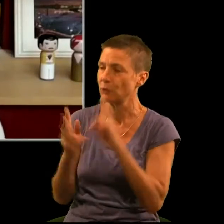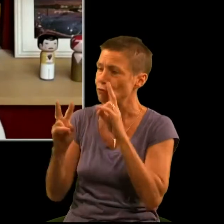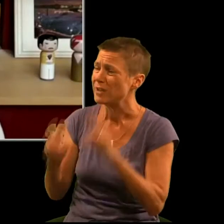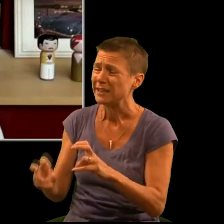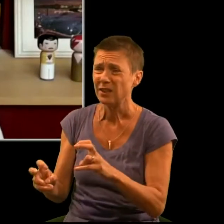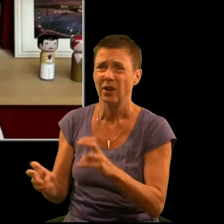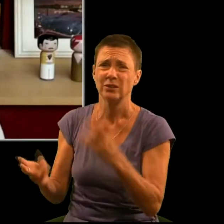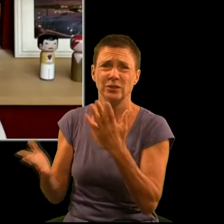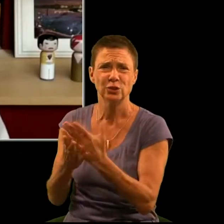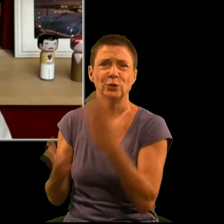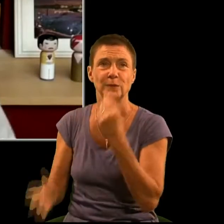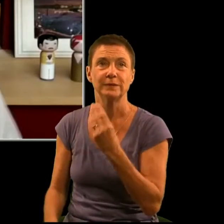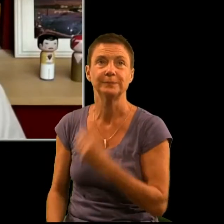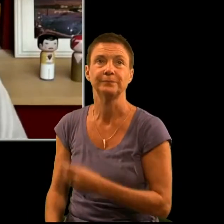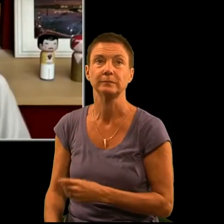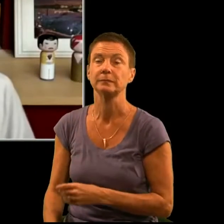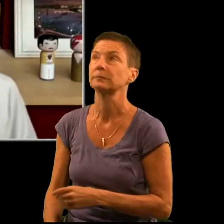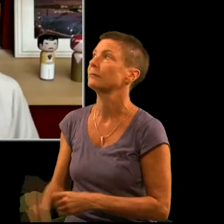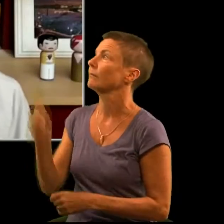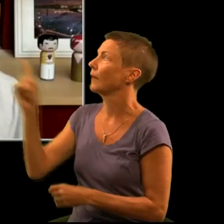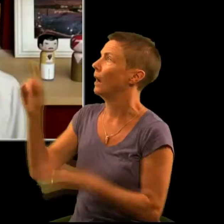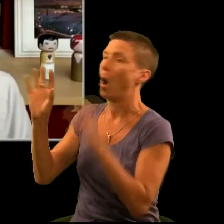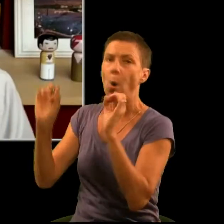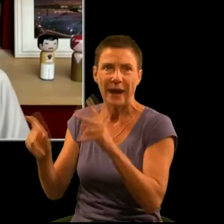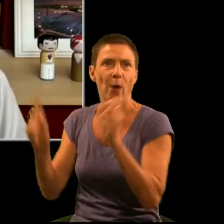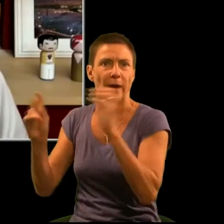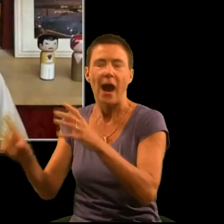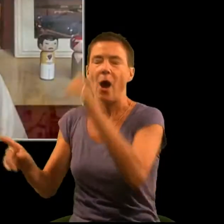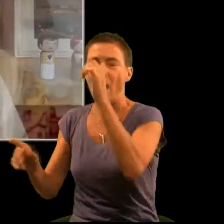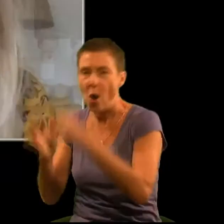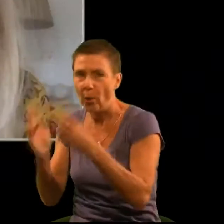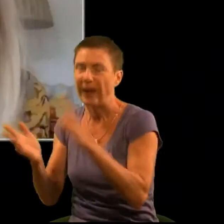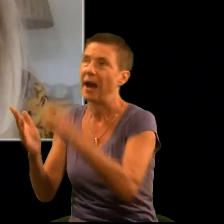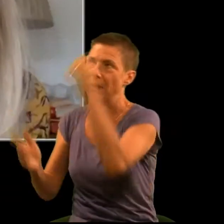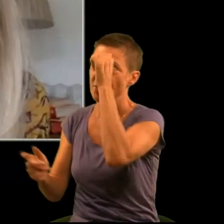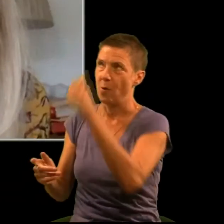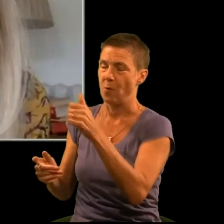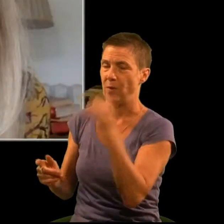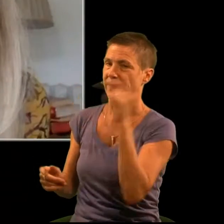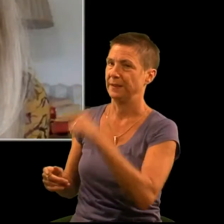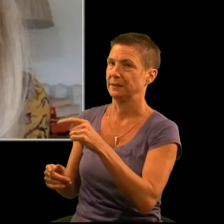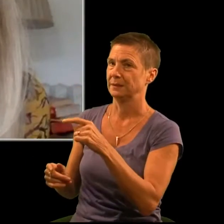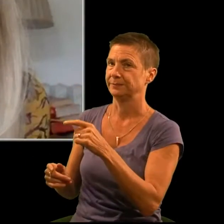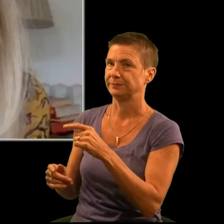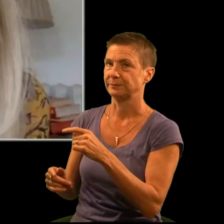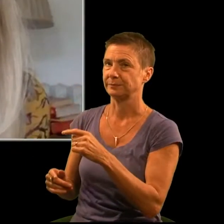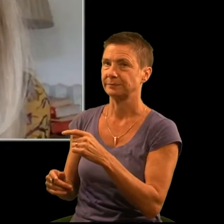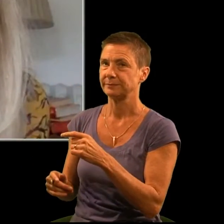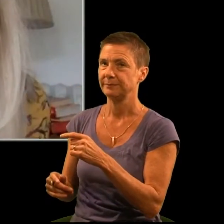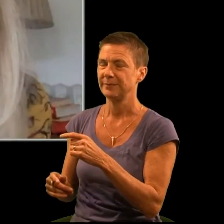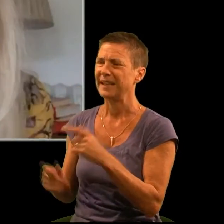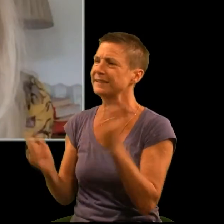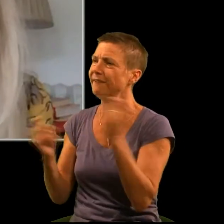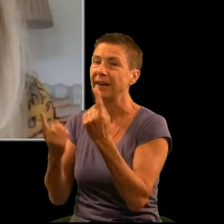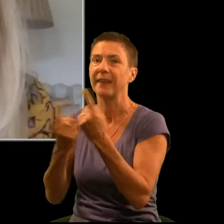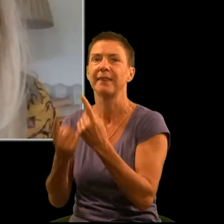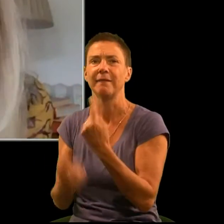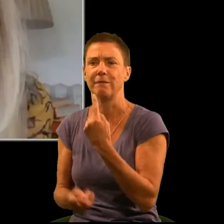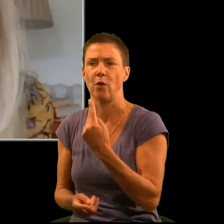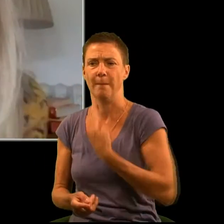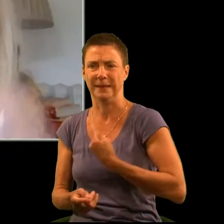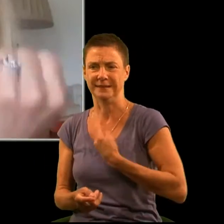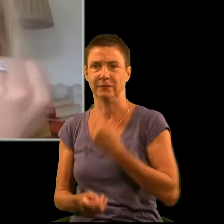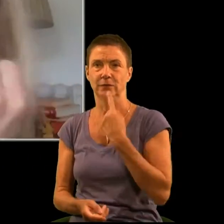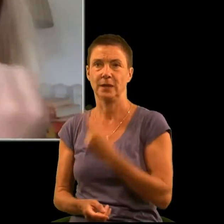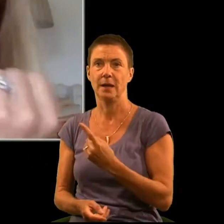researching. Okay. Owen, I know this is a fine thing for somebody who writes about dragons to say, but